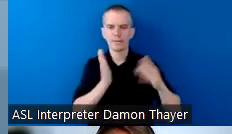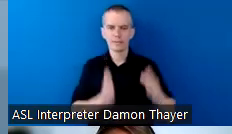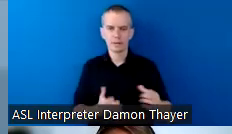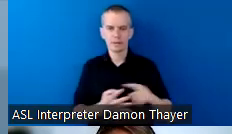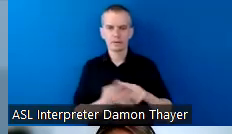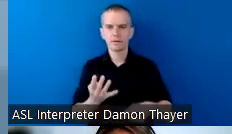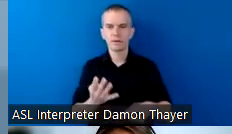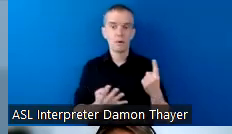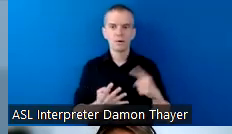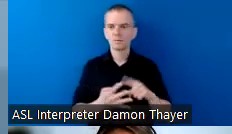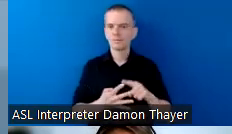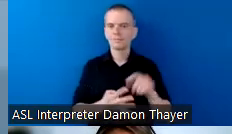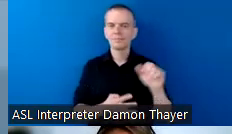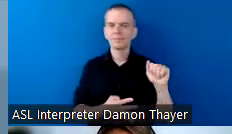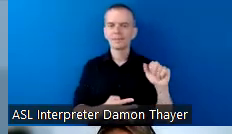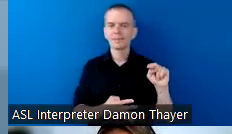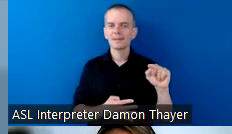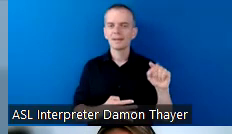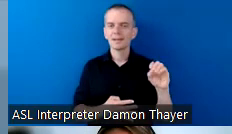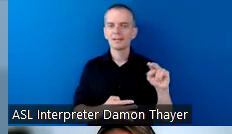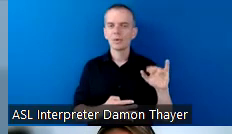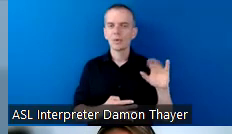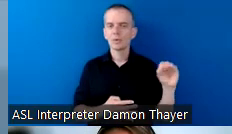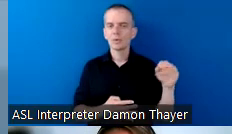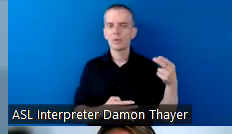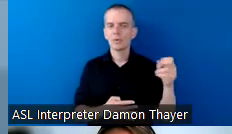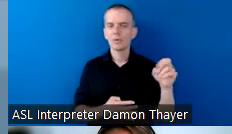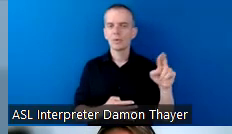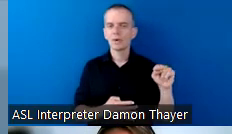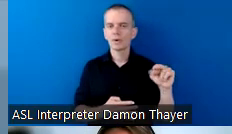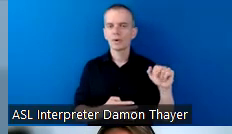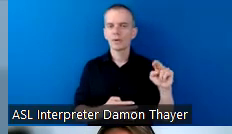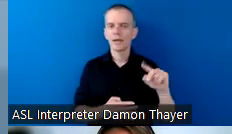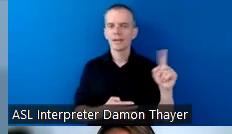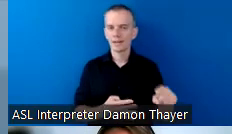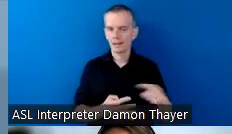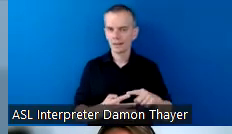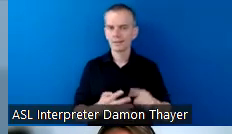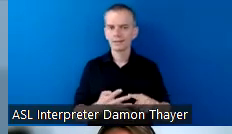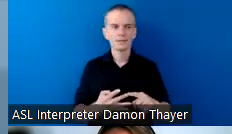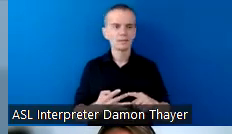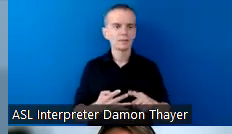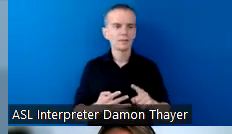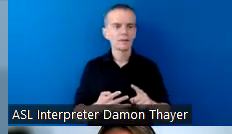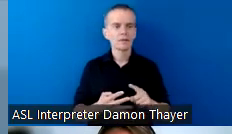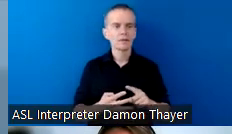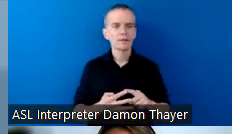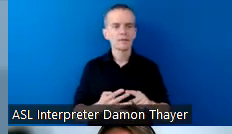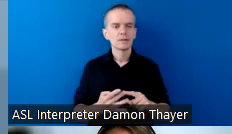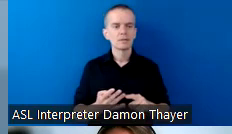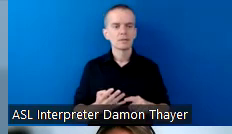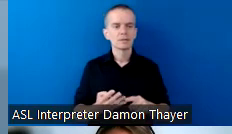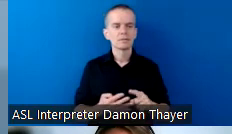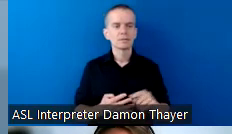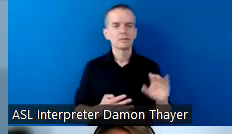Hernandez, is here with us today, and maybe a few others. We also have Cristo Jimenez and Lisa Lima in Central Oregon, and Ibrahim